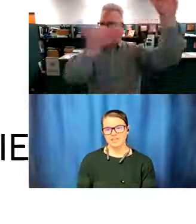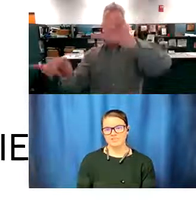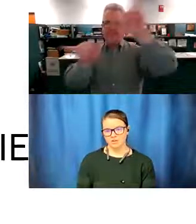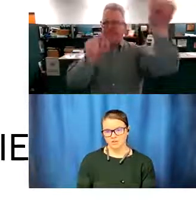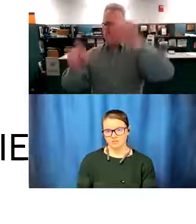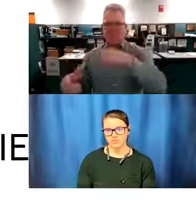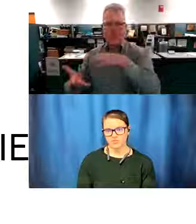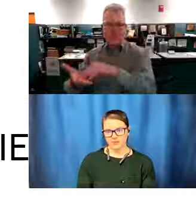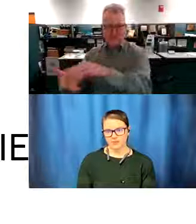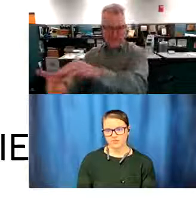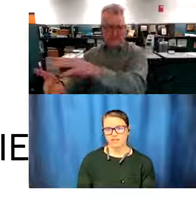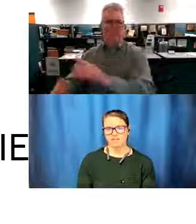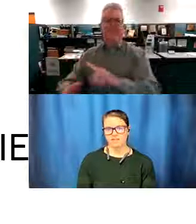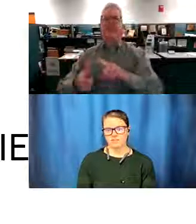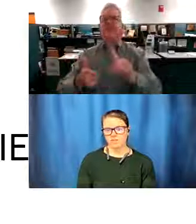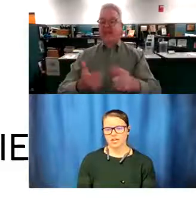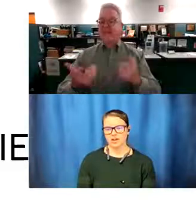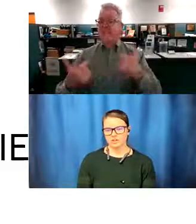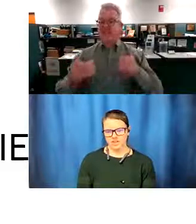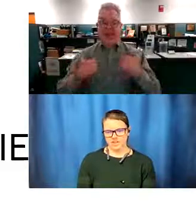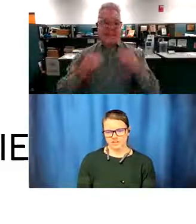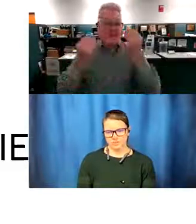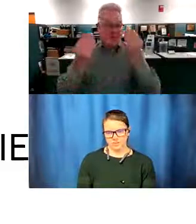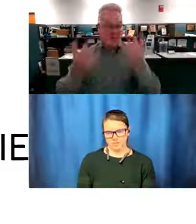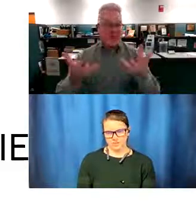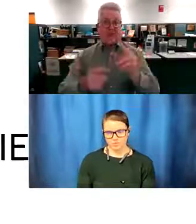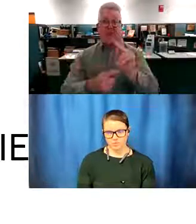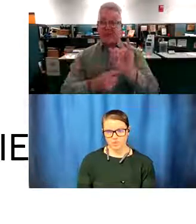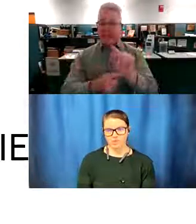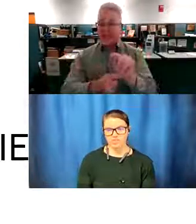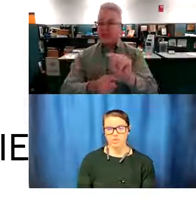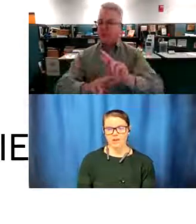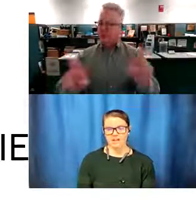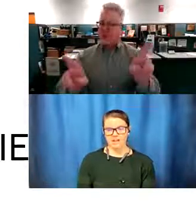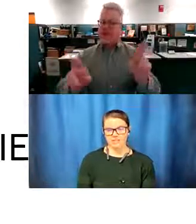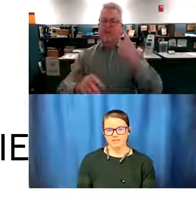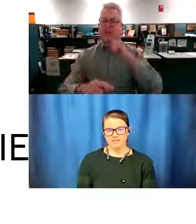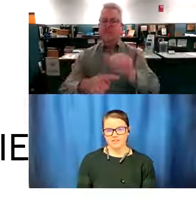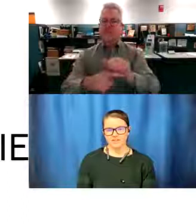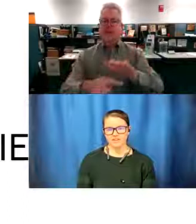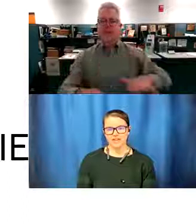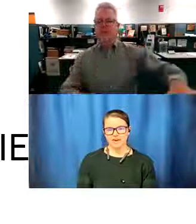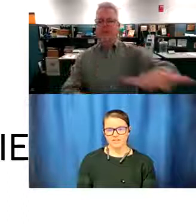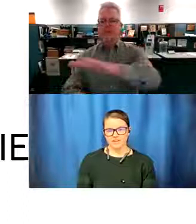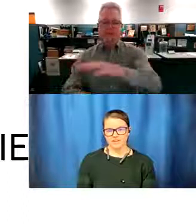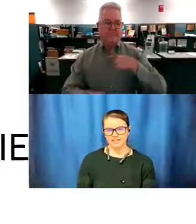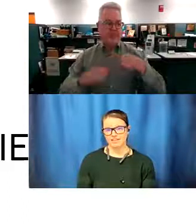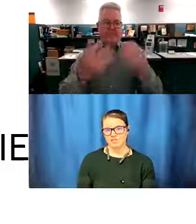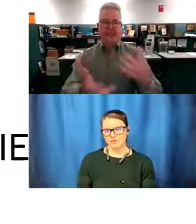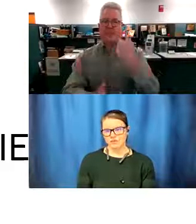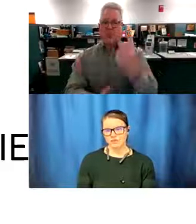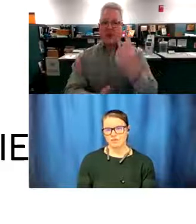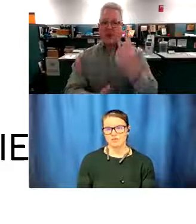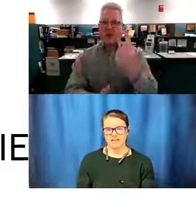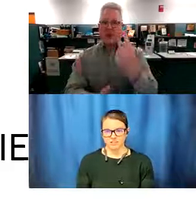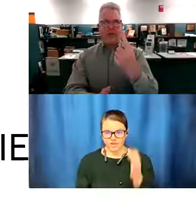with federal FEMA, and learning all of that information as well. So I got the information, I had all that kit, and the